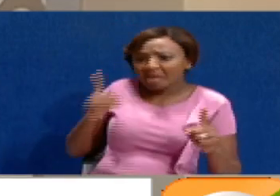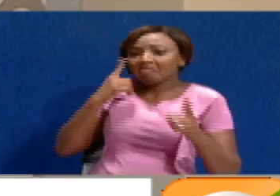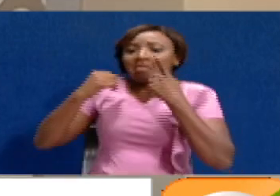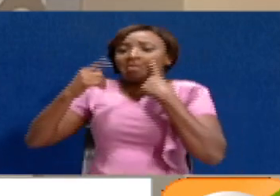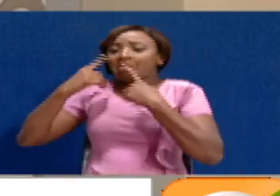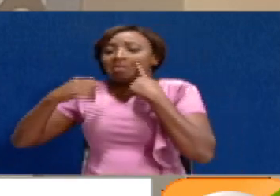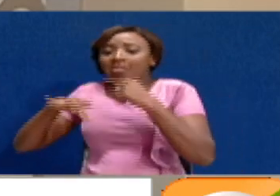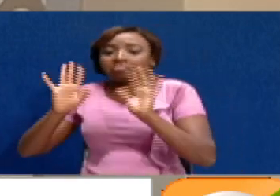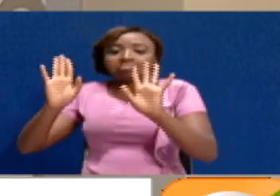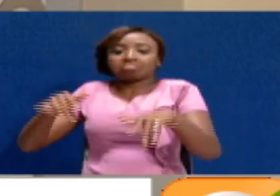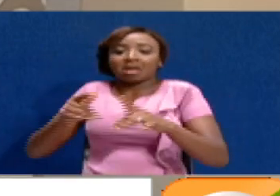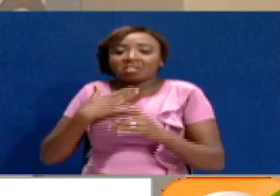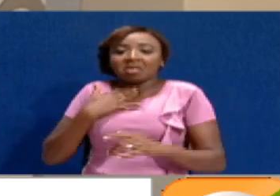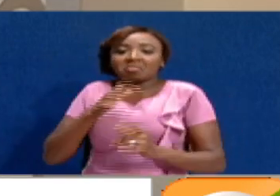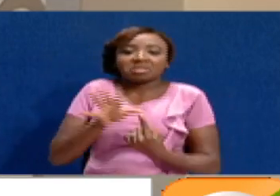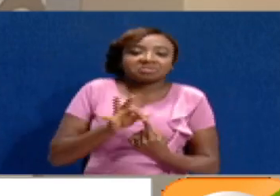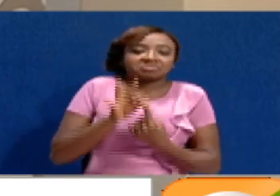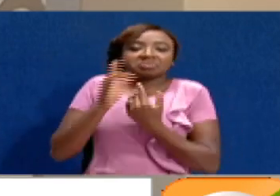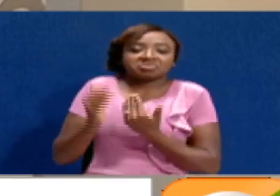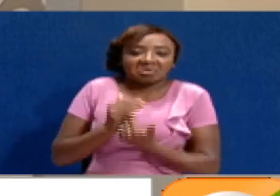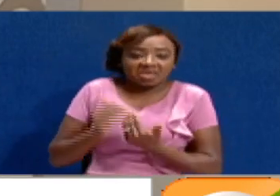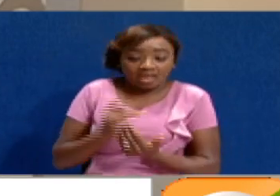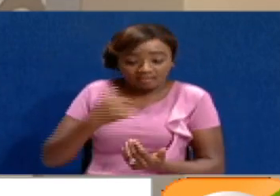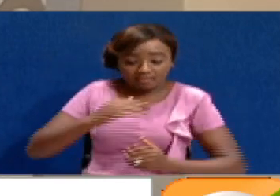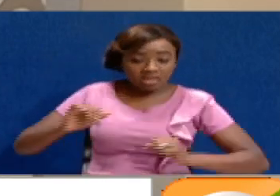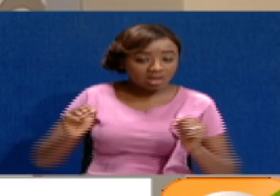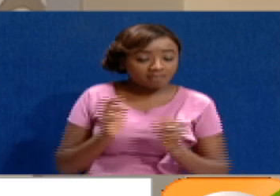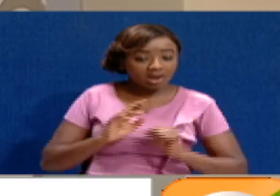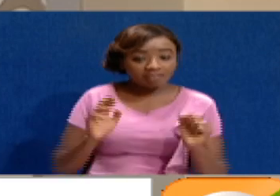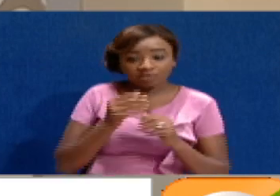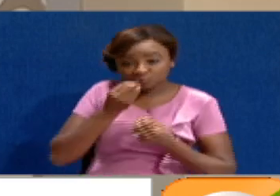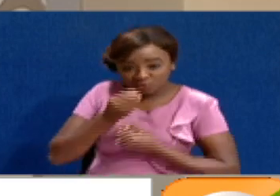done requesting for special privileges, I'm